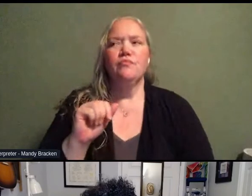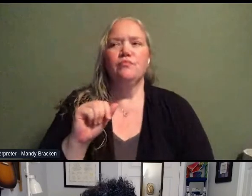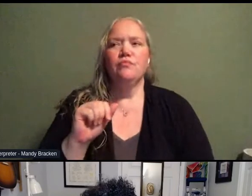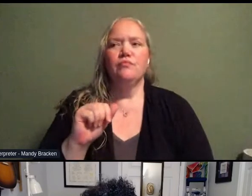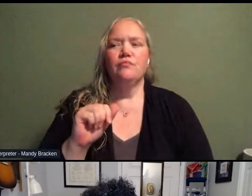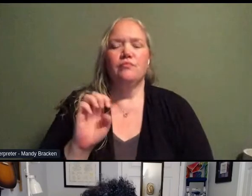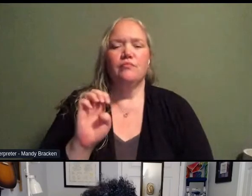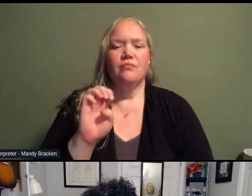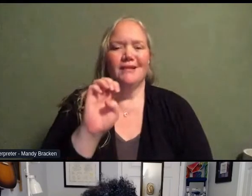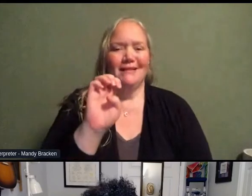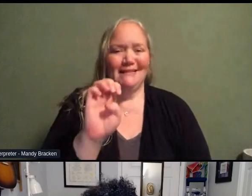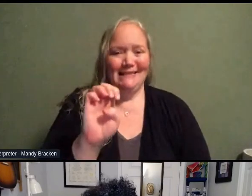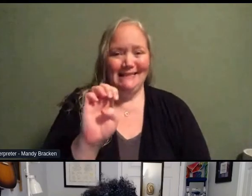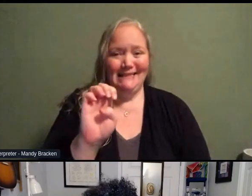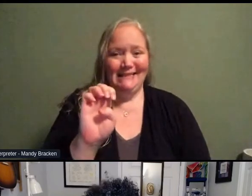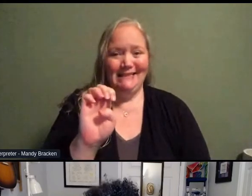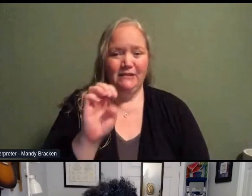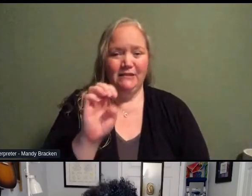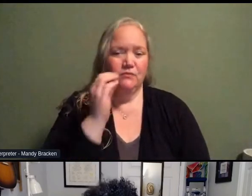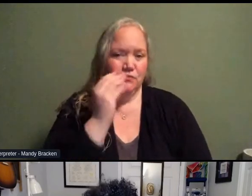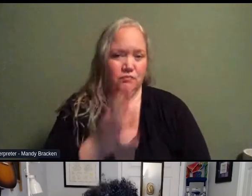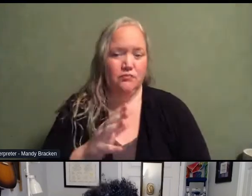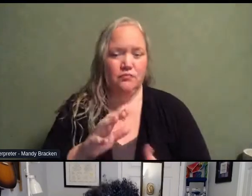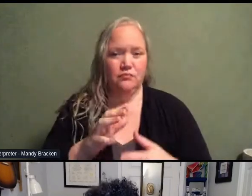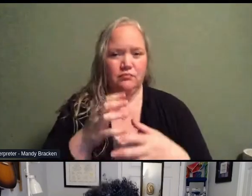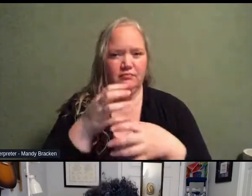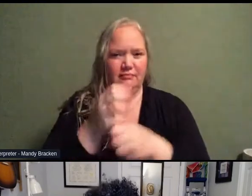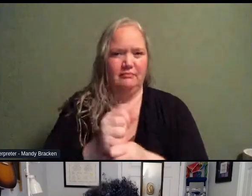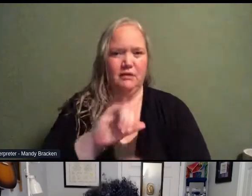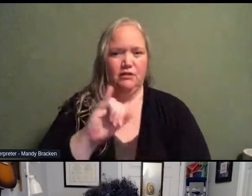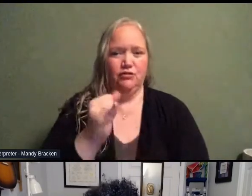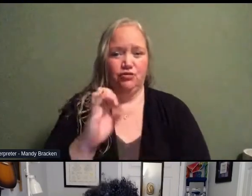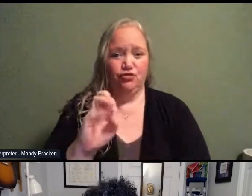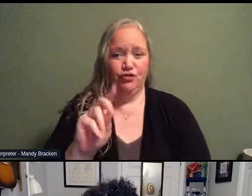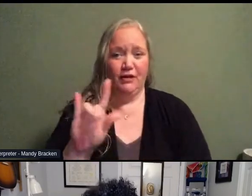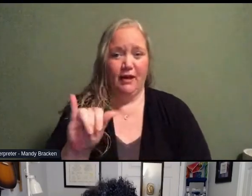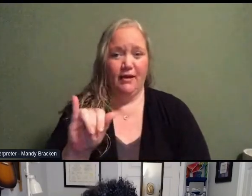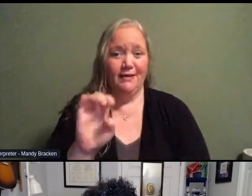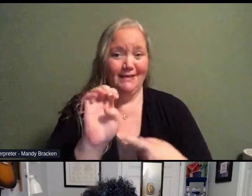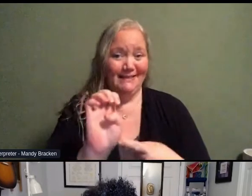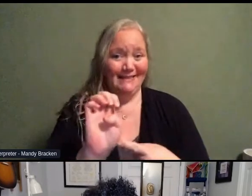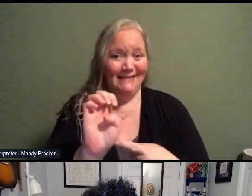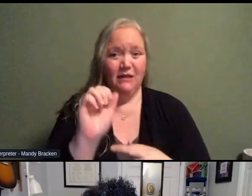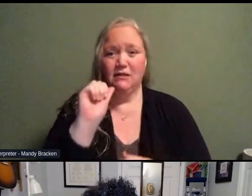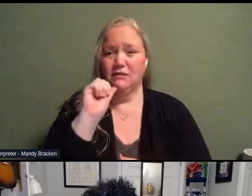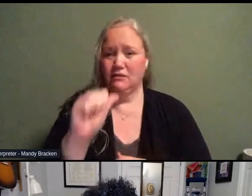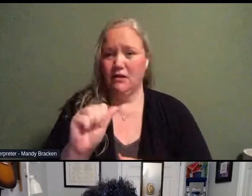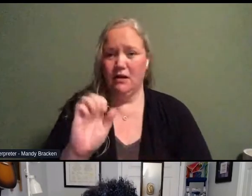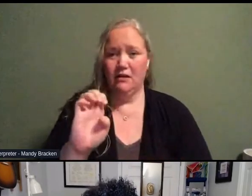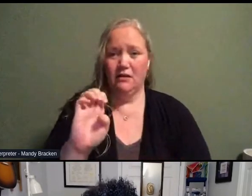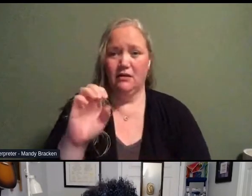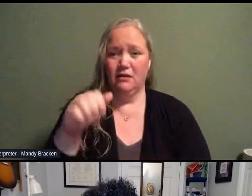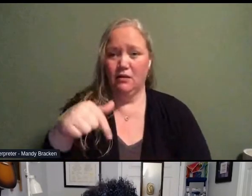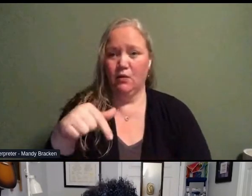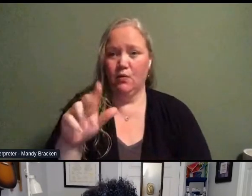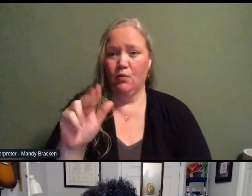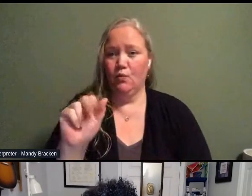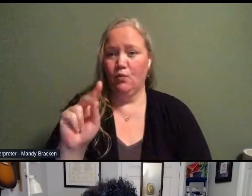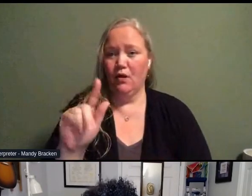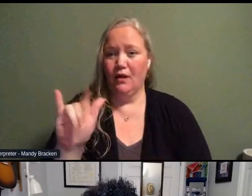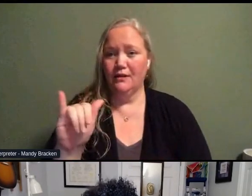misconception that everything is equal. And especially in philanthropy in the Jewish community, only 2% of